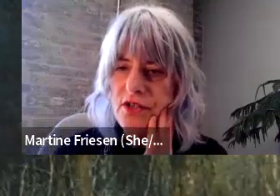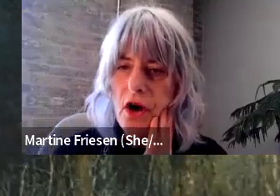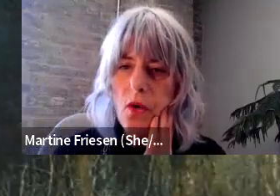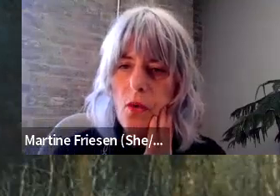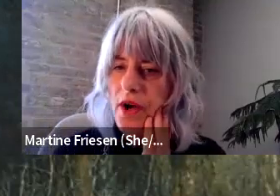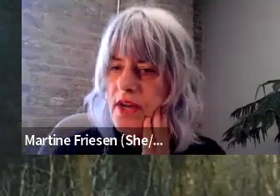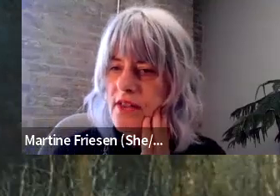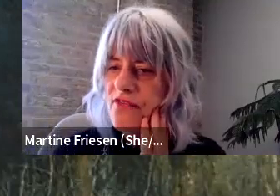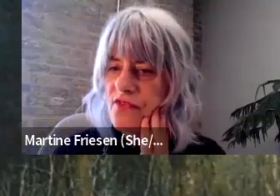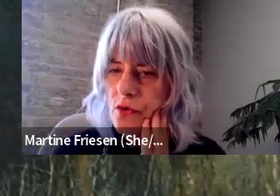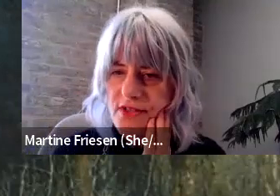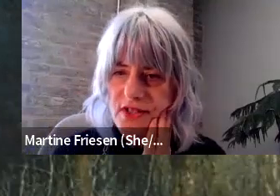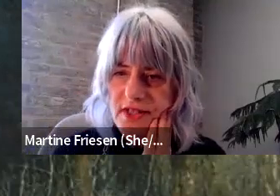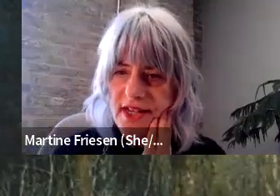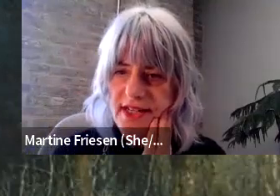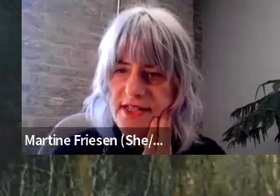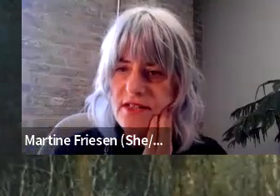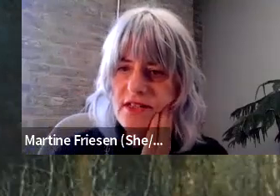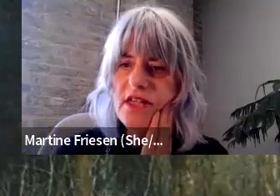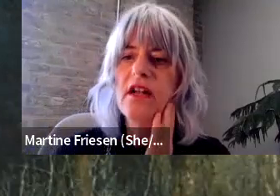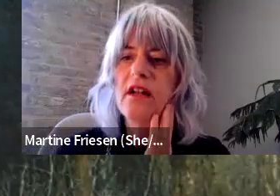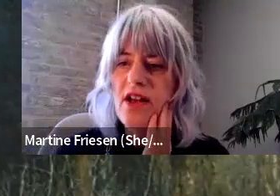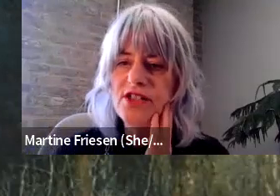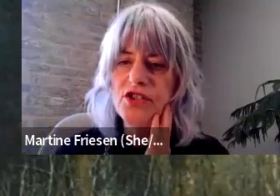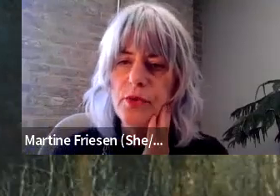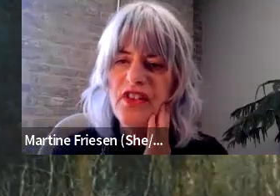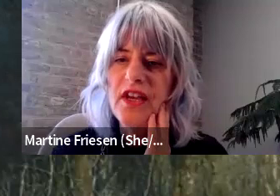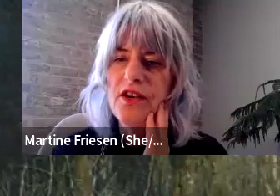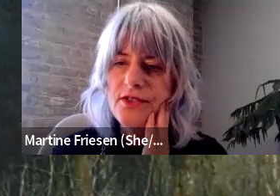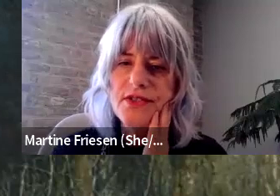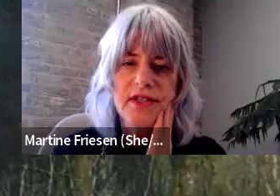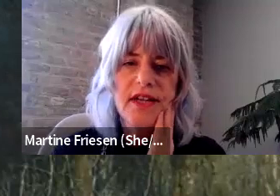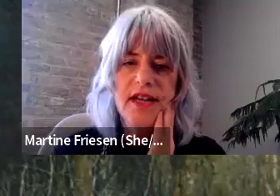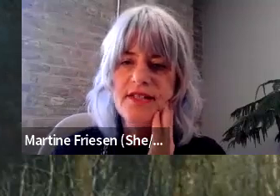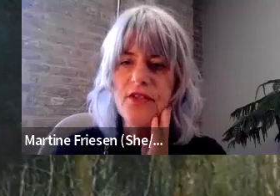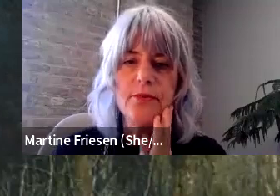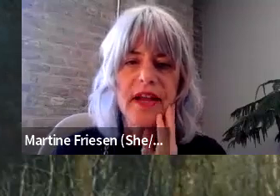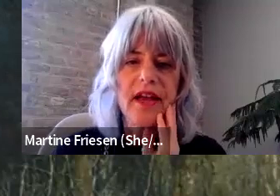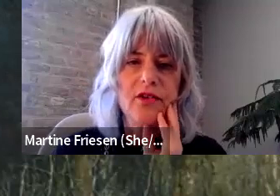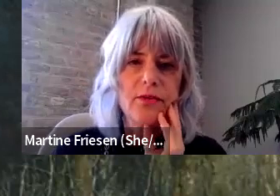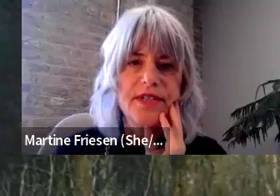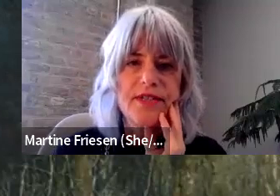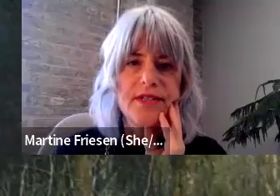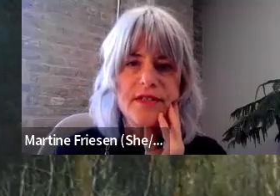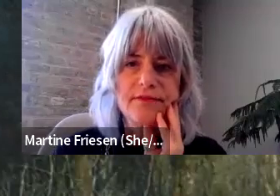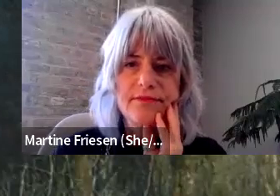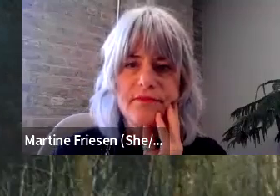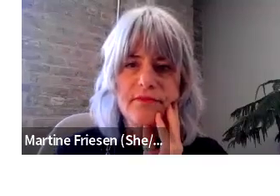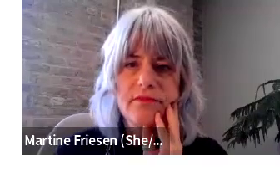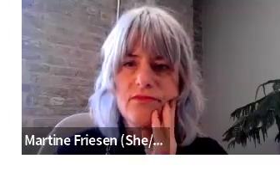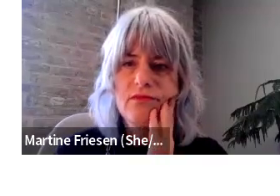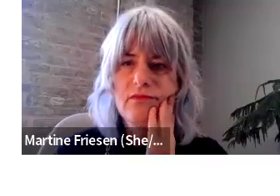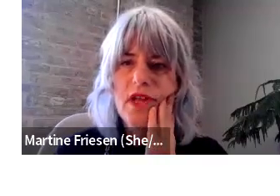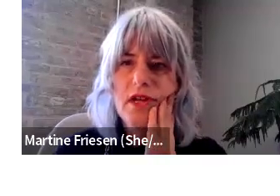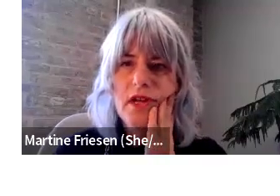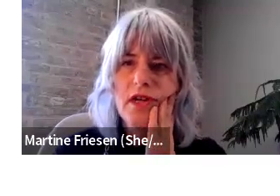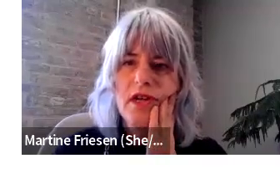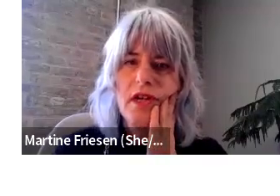of deer walking in the forest at night, collaged with gears and other mechanical pieces.